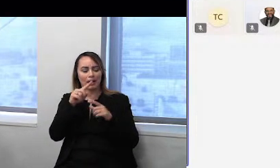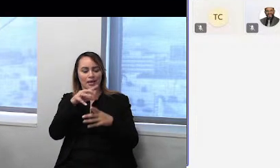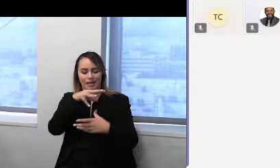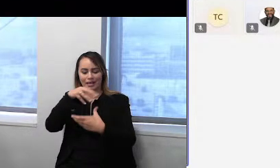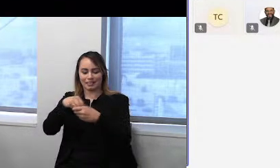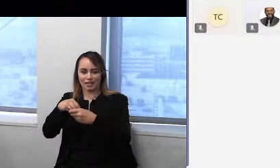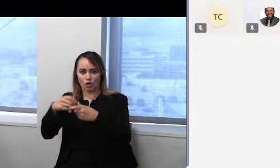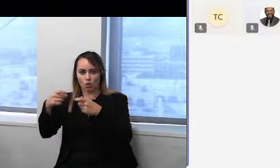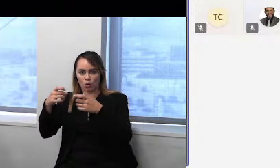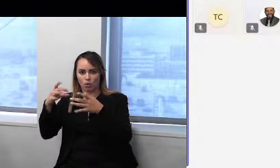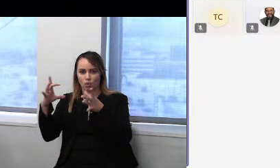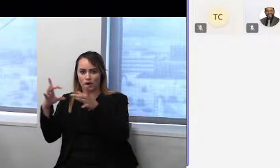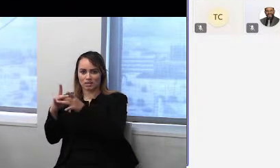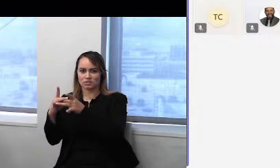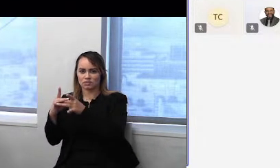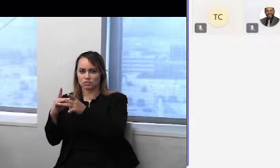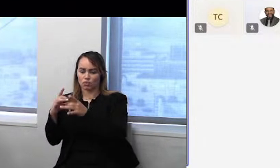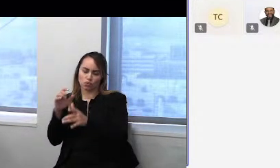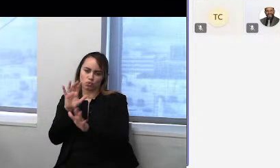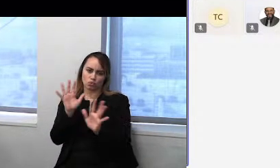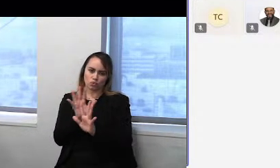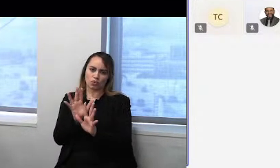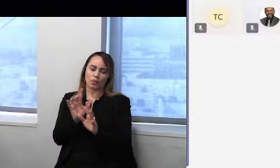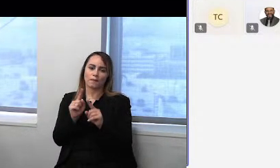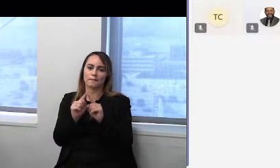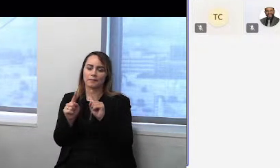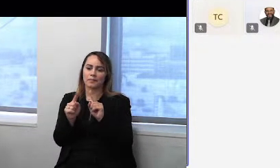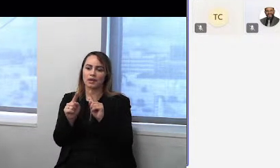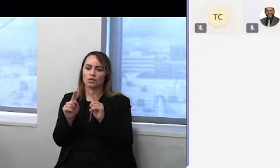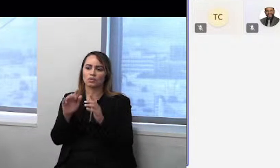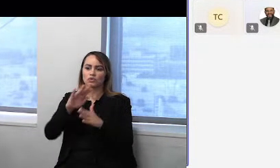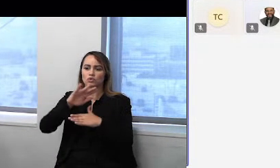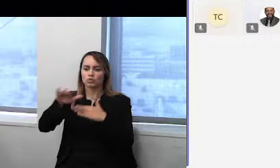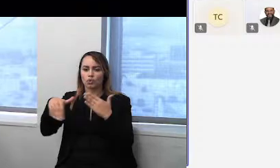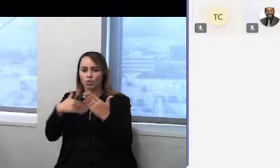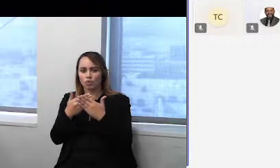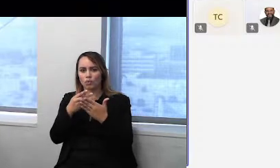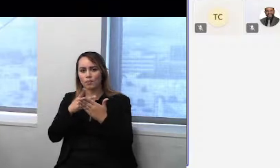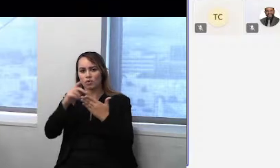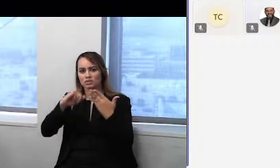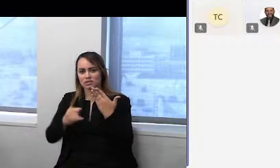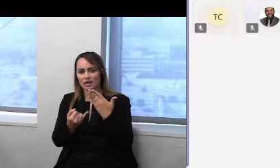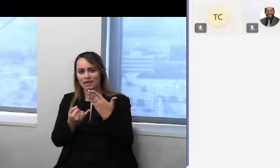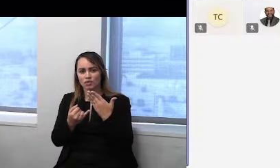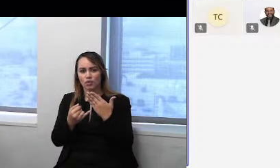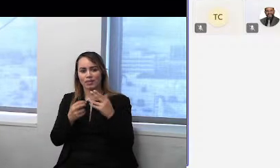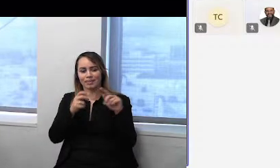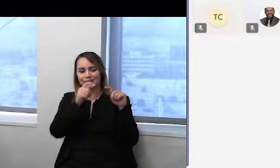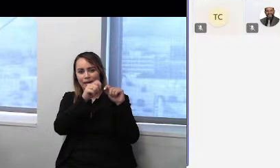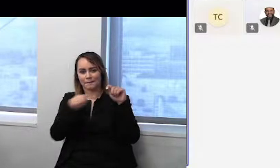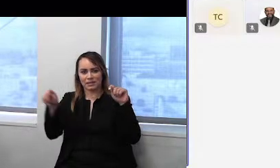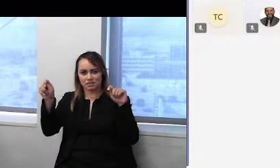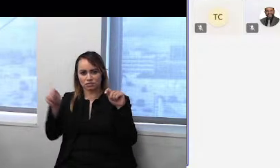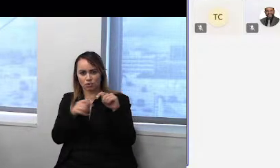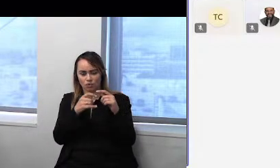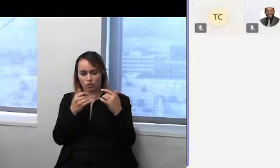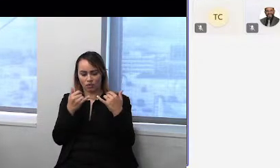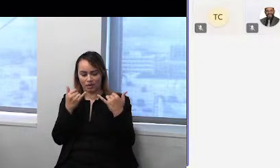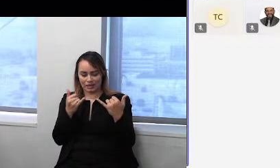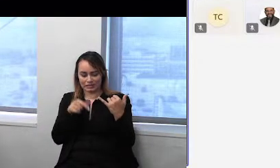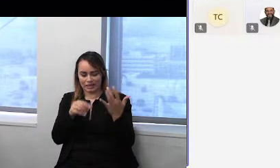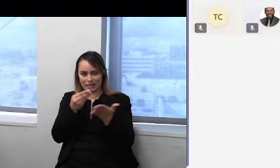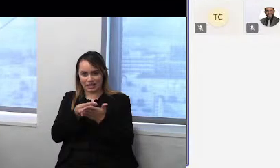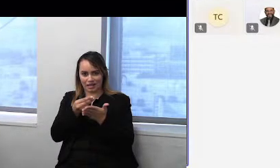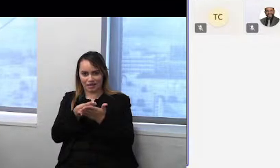example, are all of the transmission projects that are in this budget, for example, for fiscal year